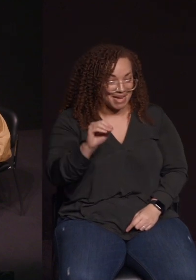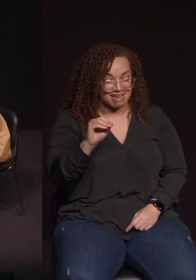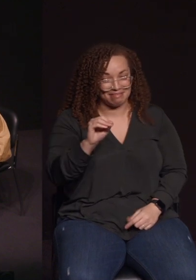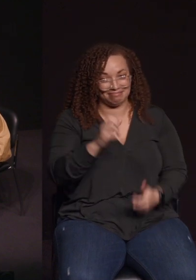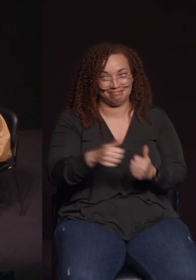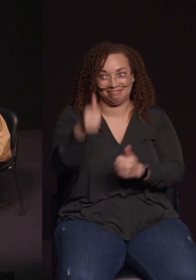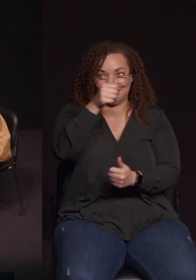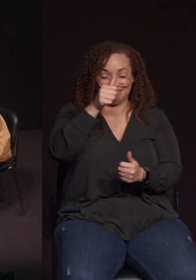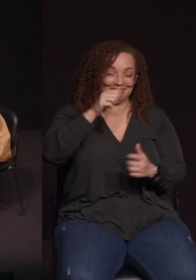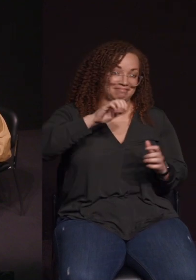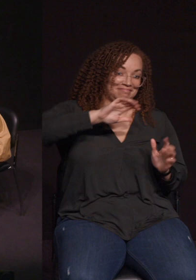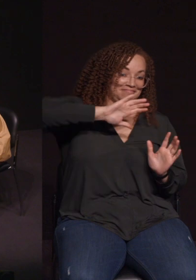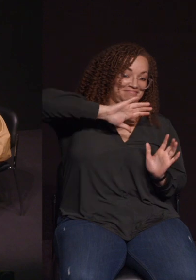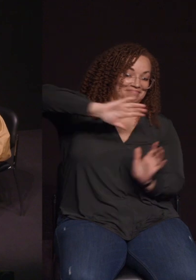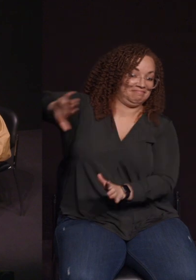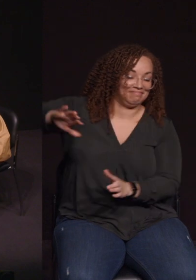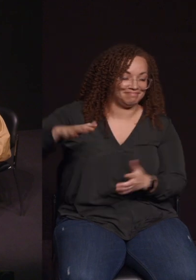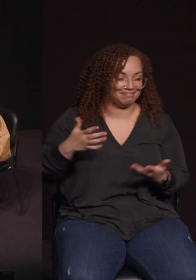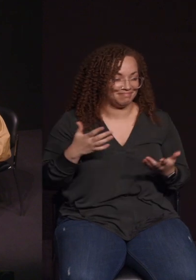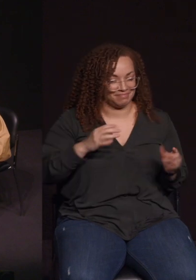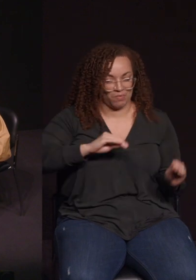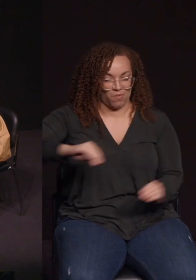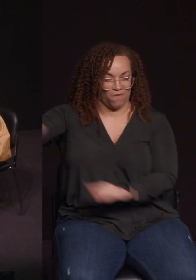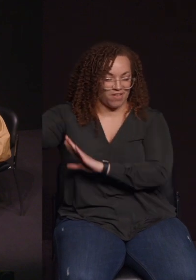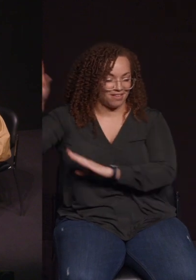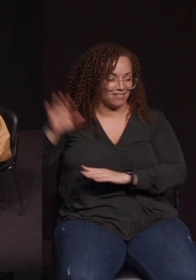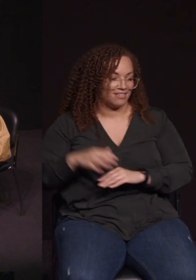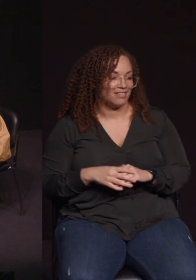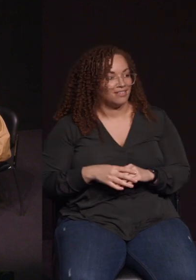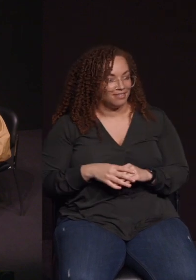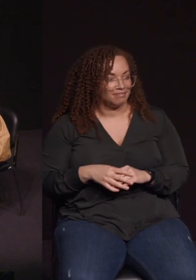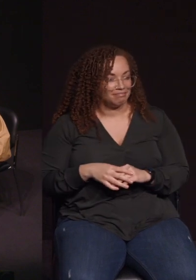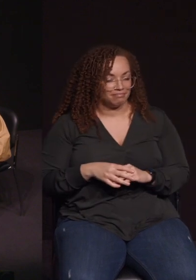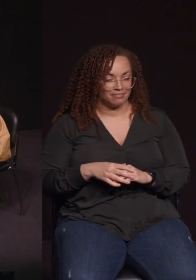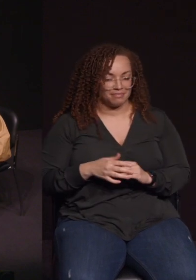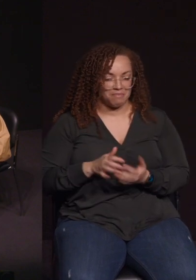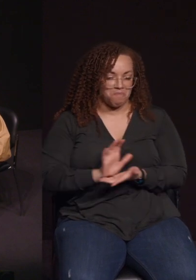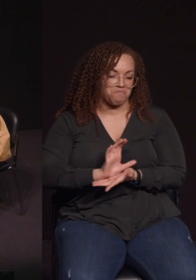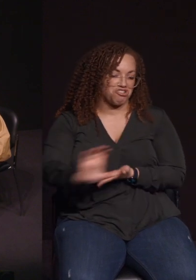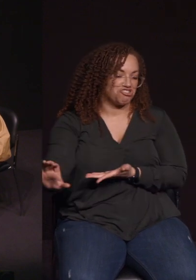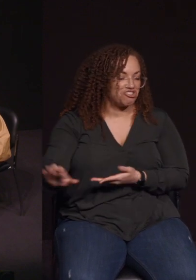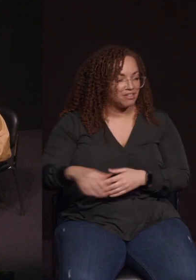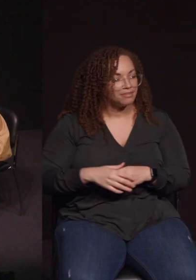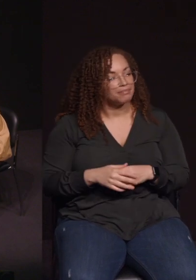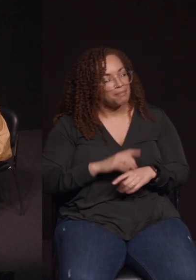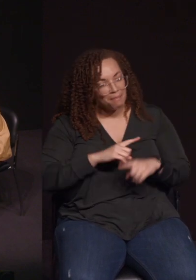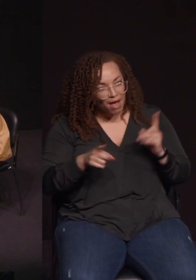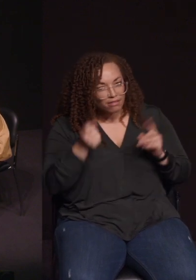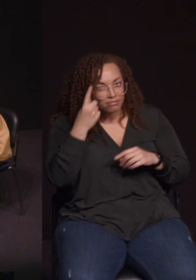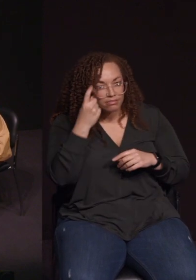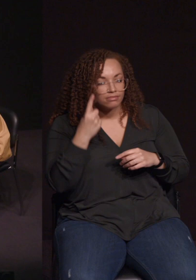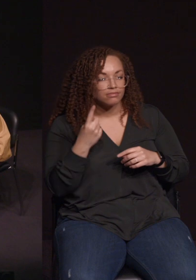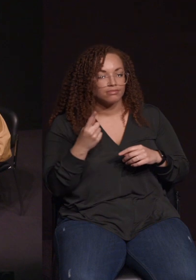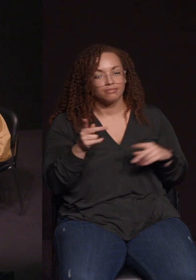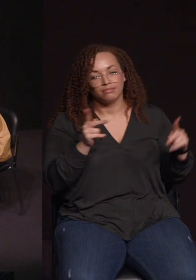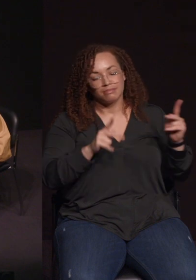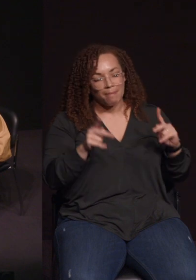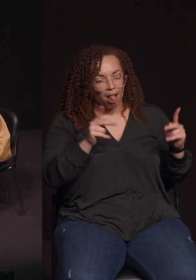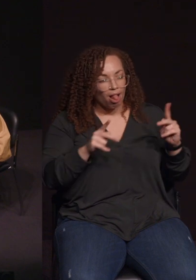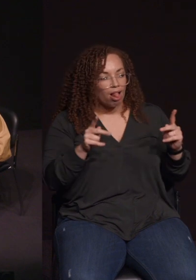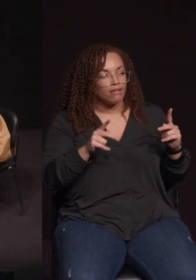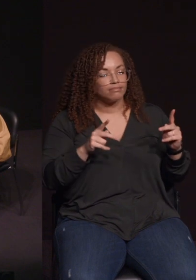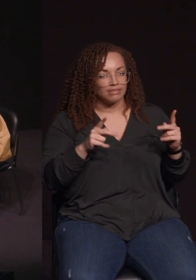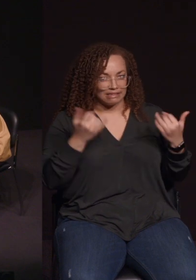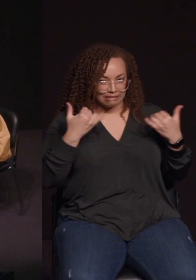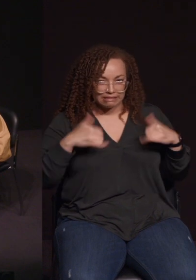selling. The new owners are more receptive. There's some pushback, but I think the pushback is more